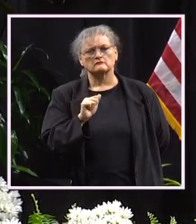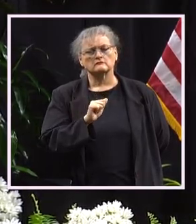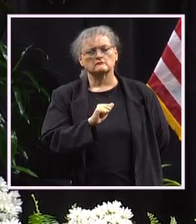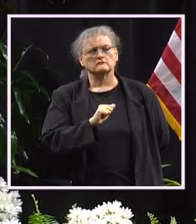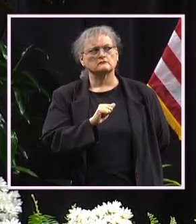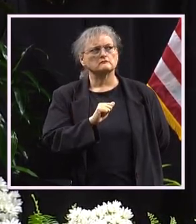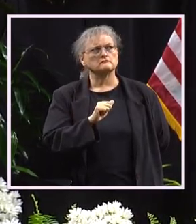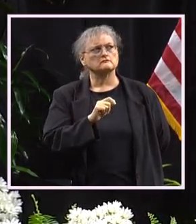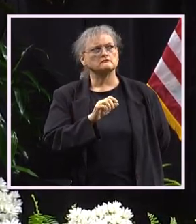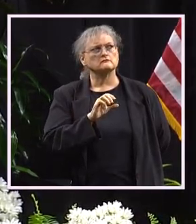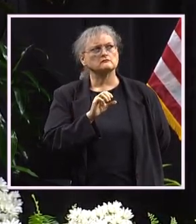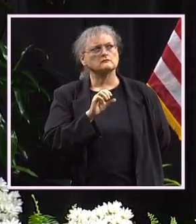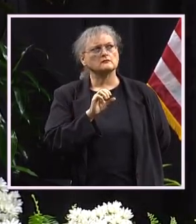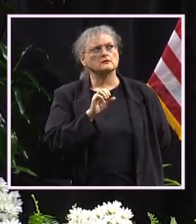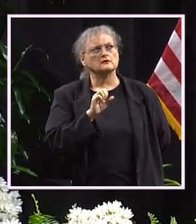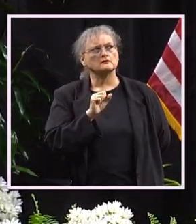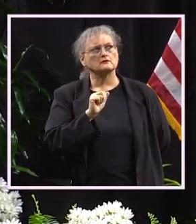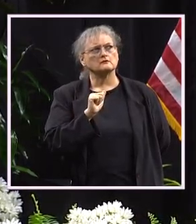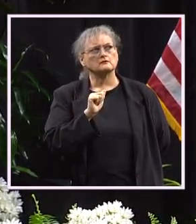Santiago de la Garza.